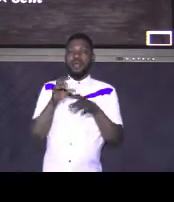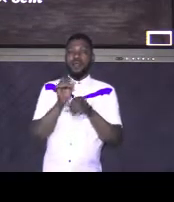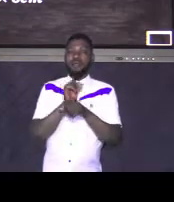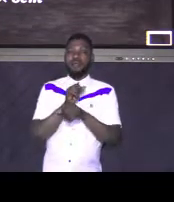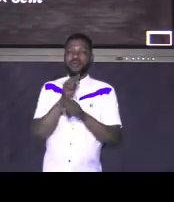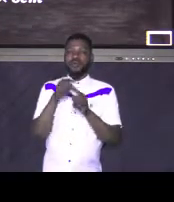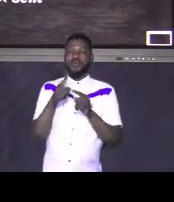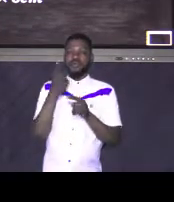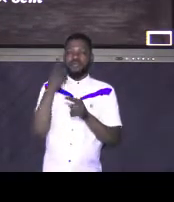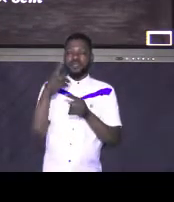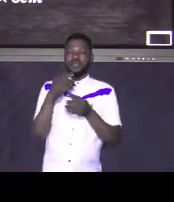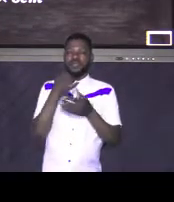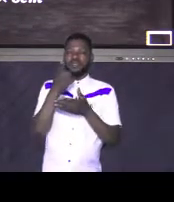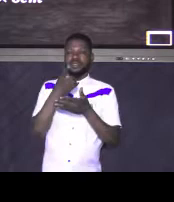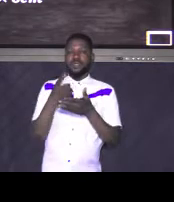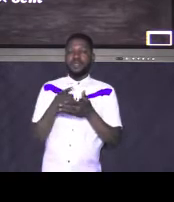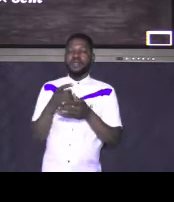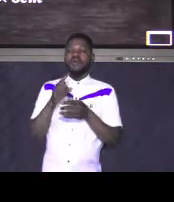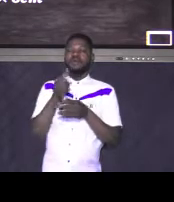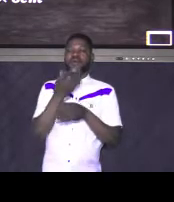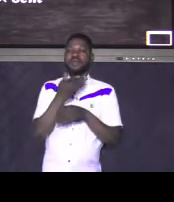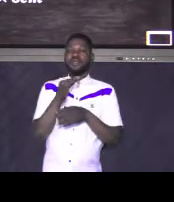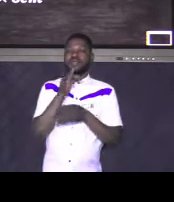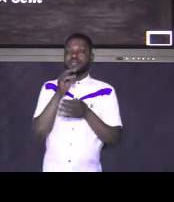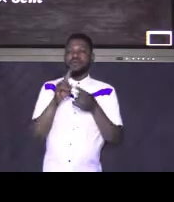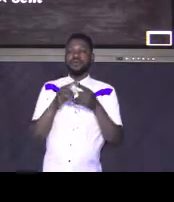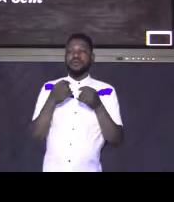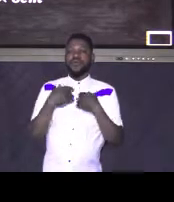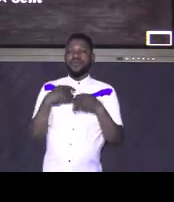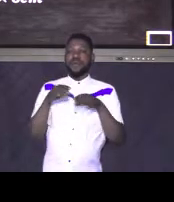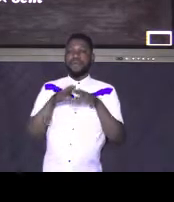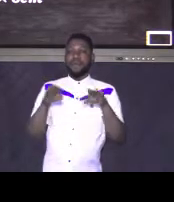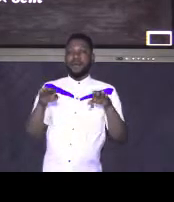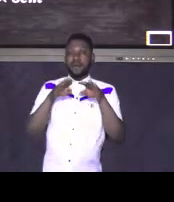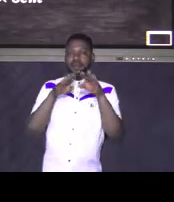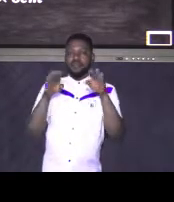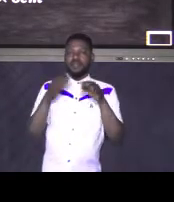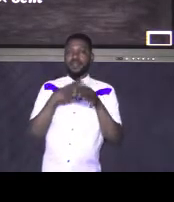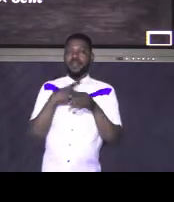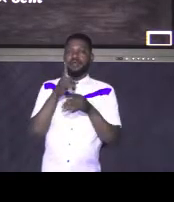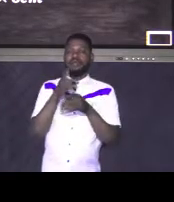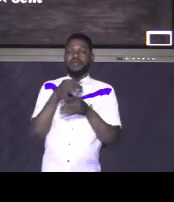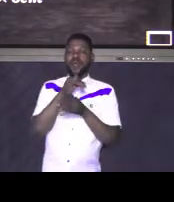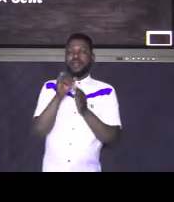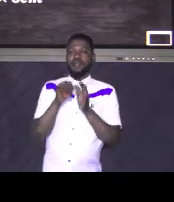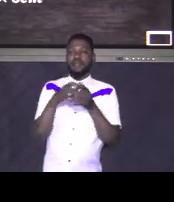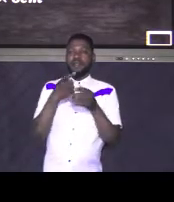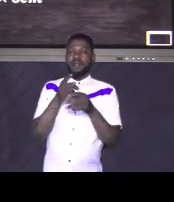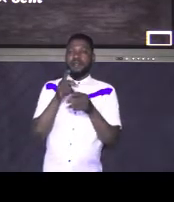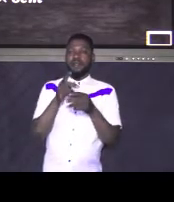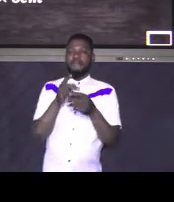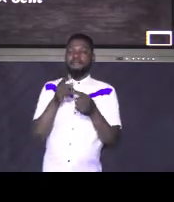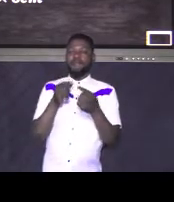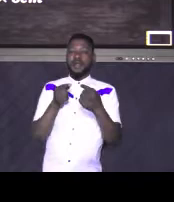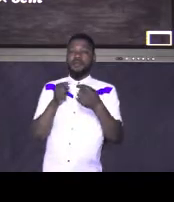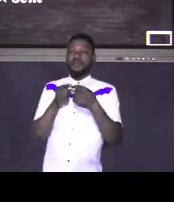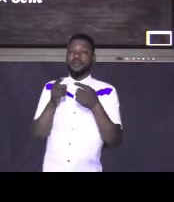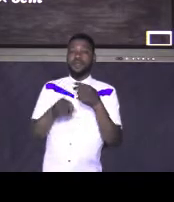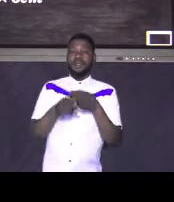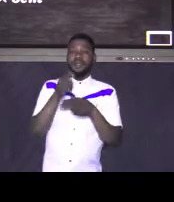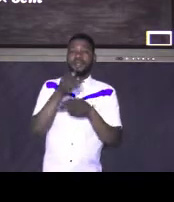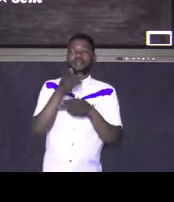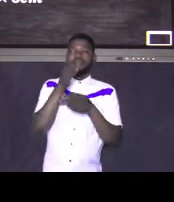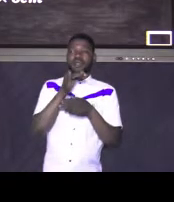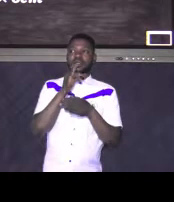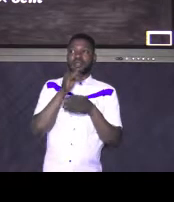exercise, when you see the diagram, the first thing you should identify are the parallel sides. And then you identify the perpendicular